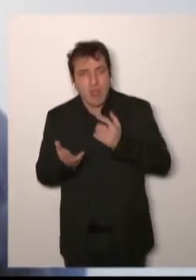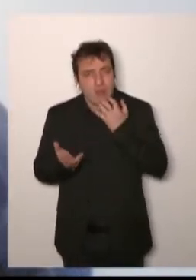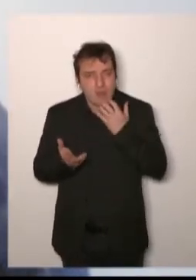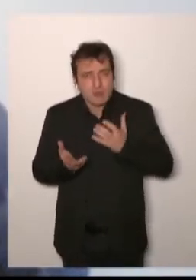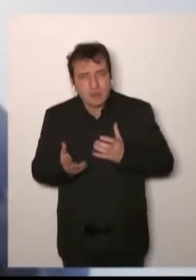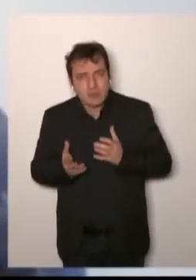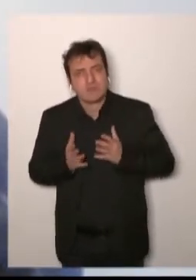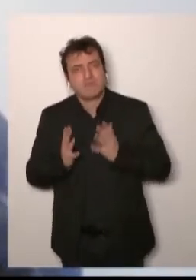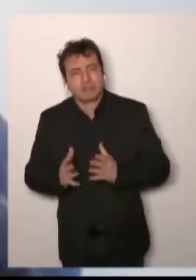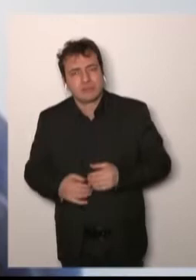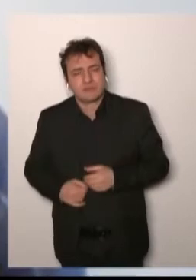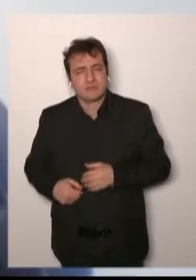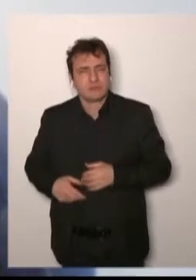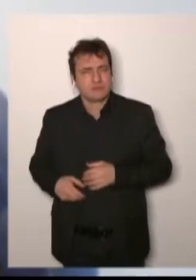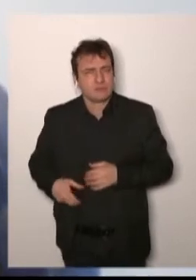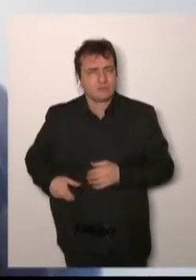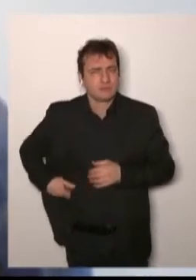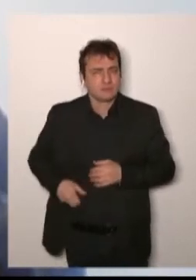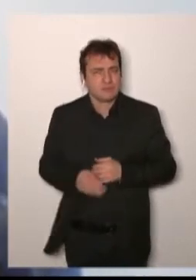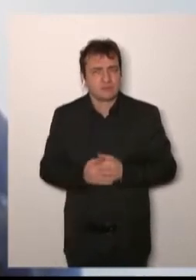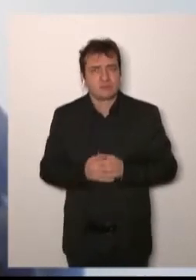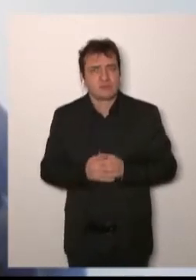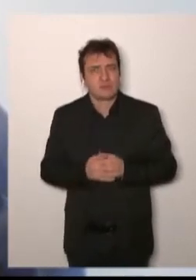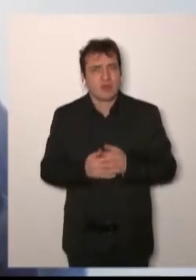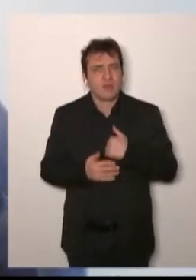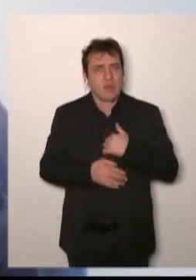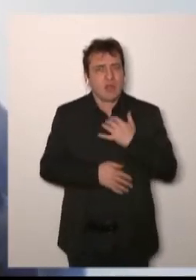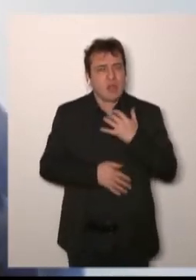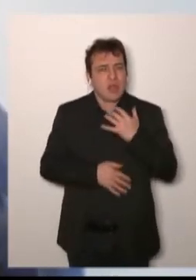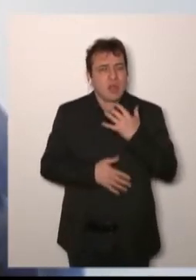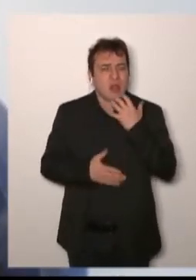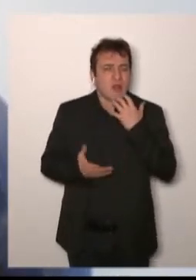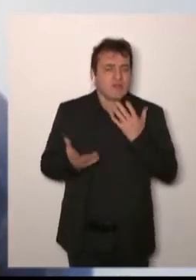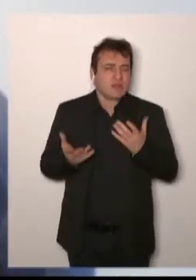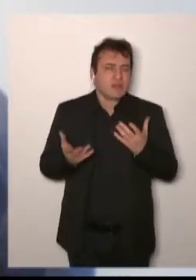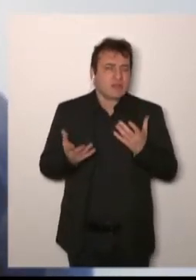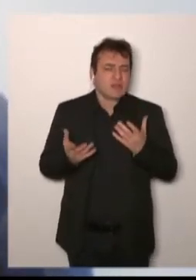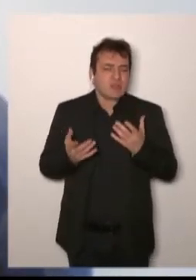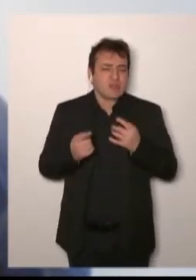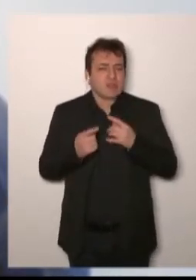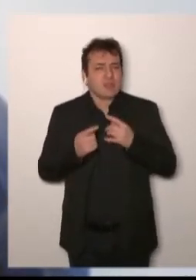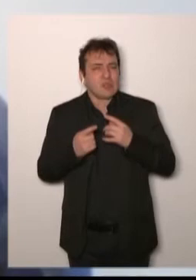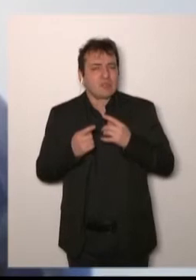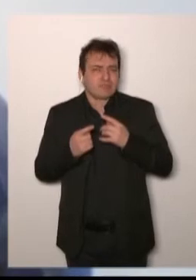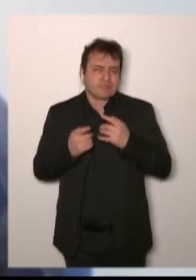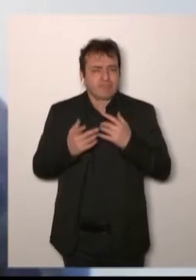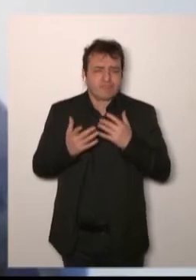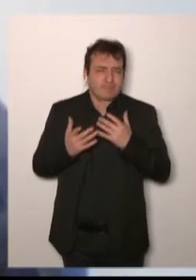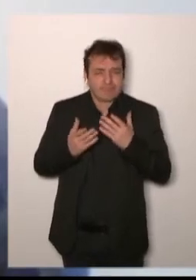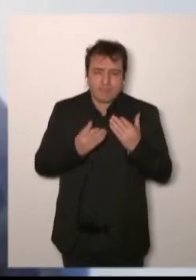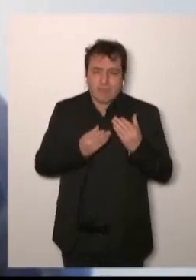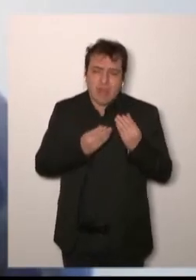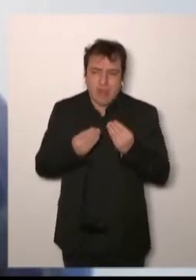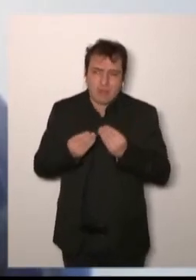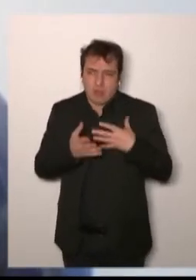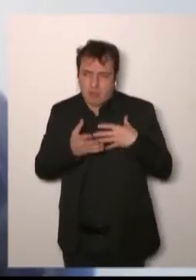wanting to make a small difference from within, if you wish, to really benefit all children in Europe with cancer was the